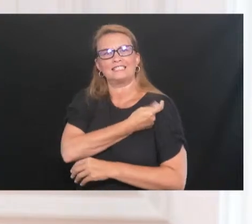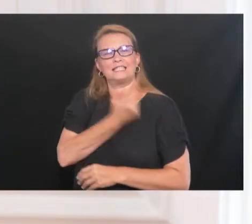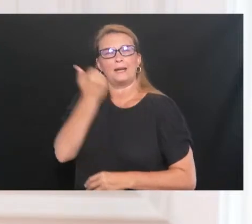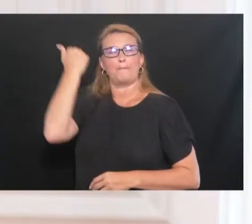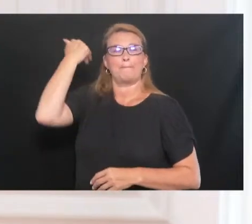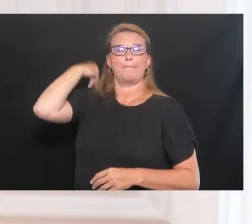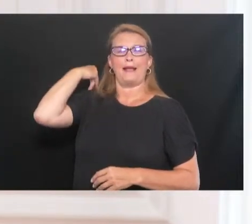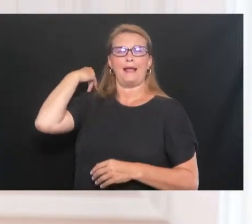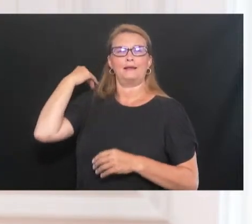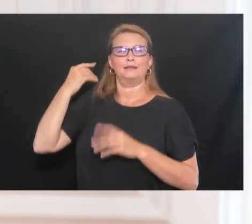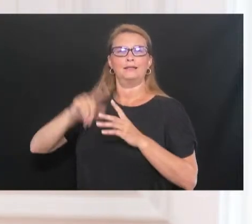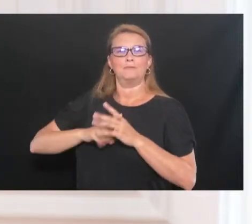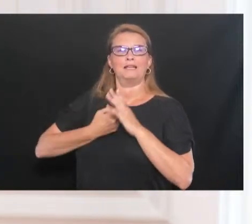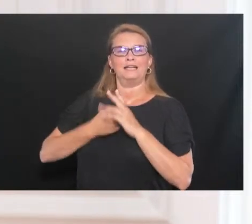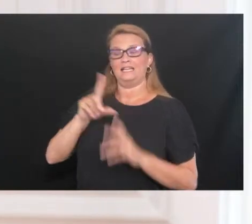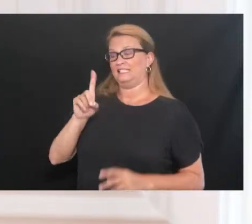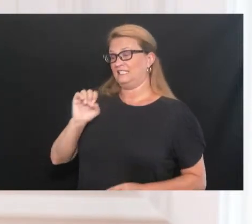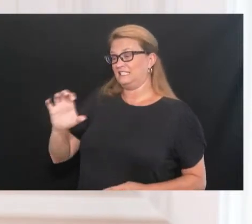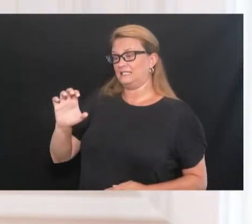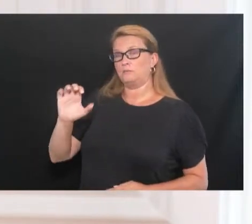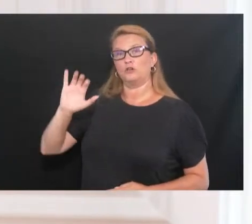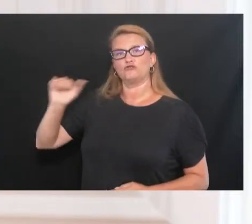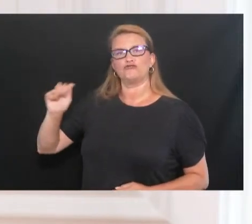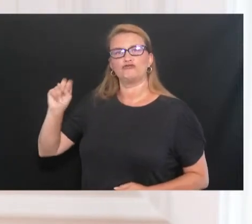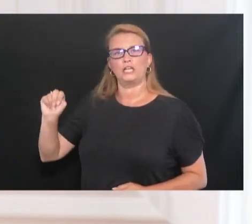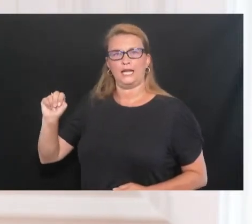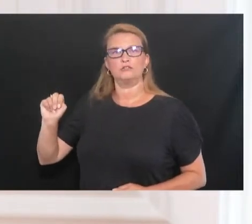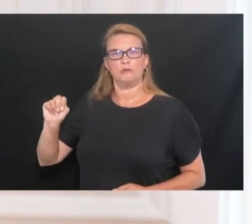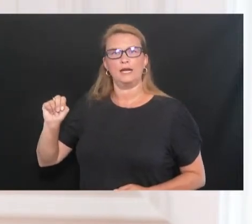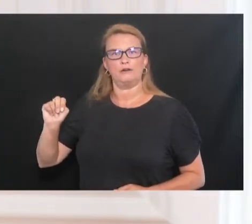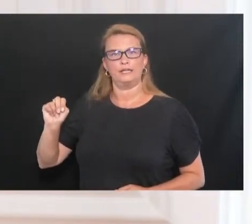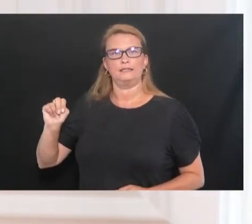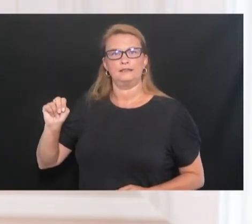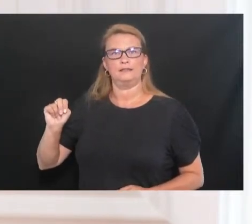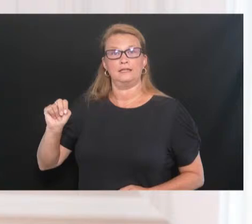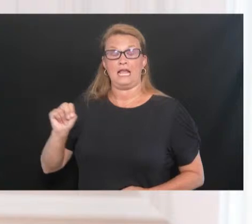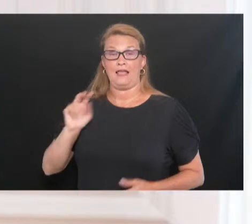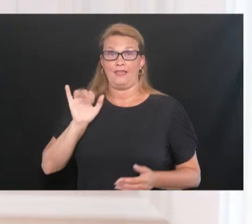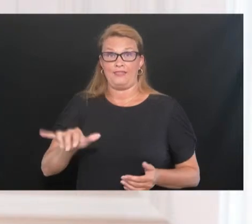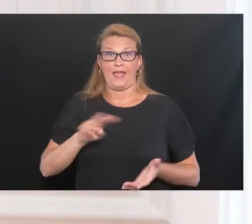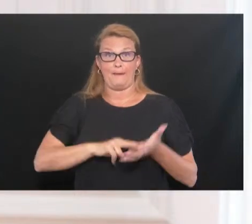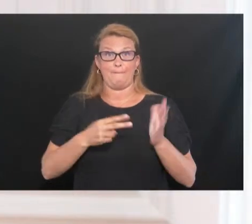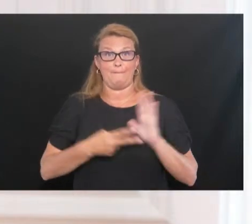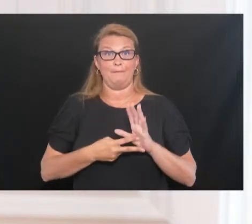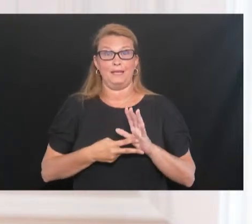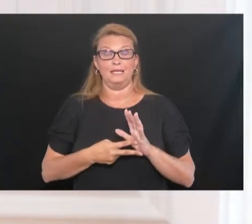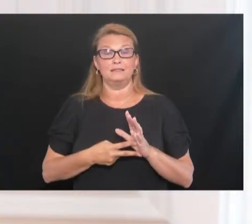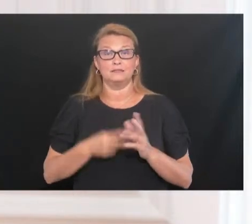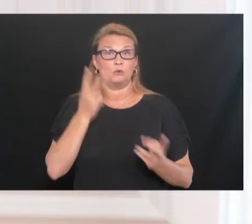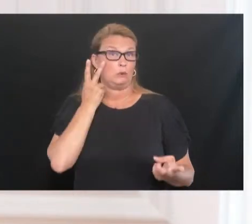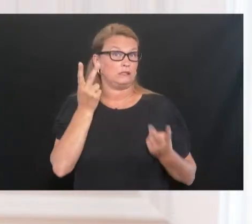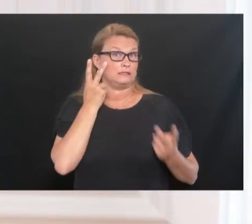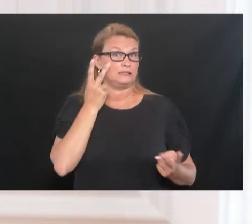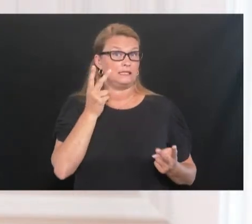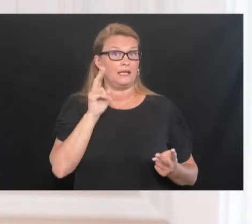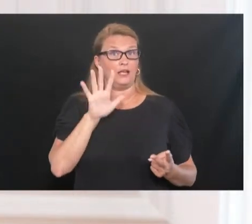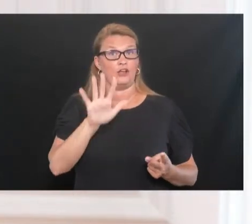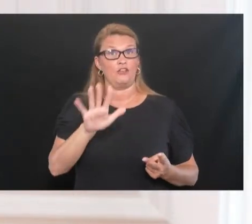the pandemic in December or January when we first saw the vaccines, that they may be seeing their